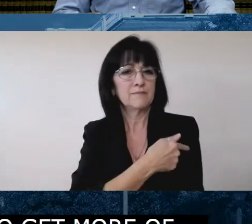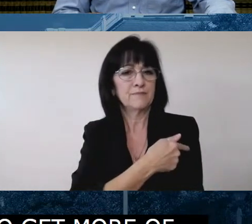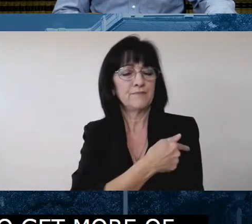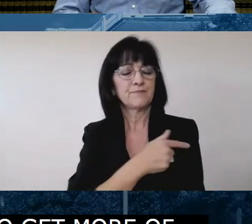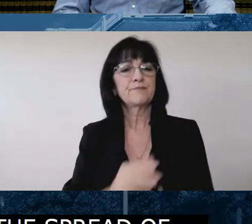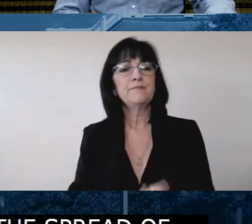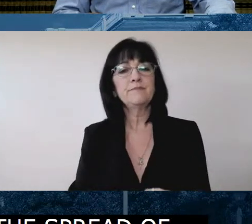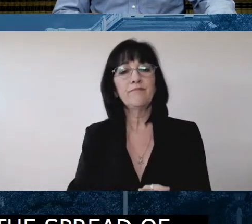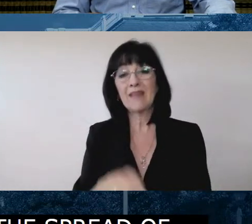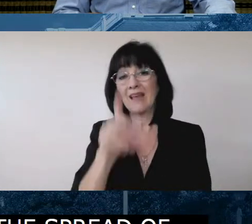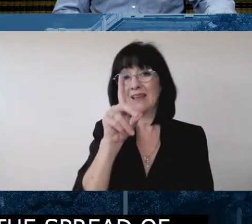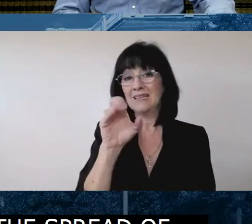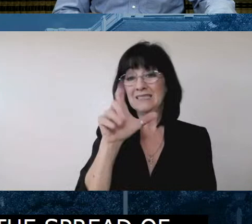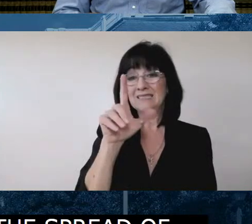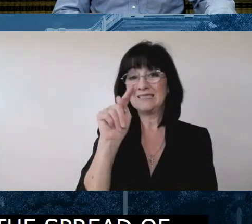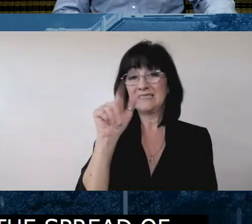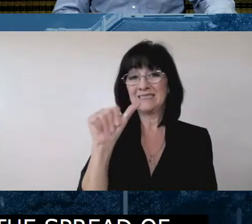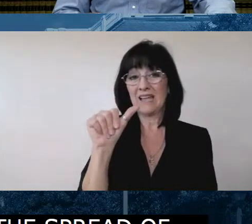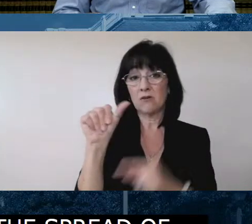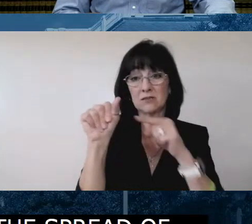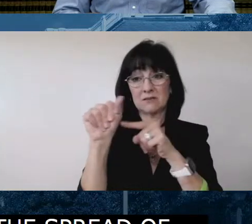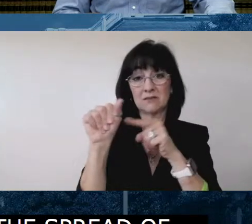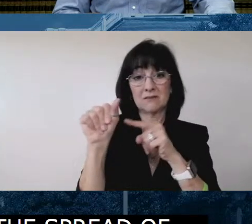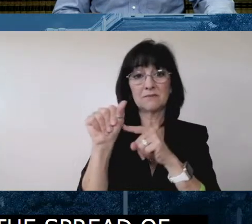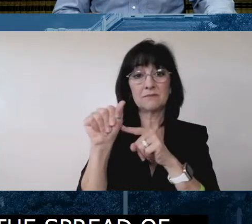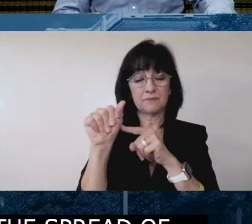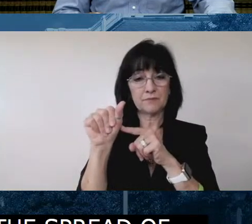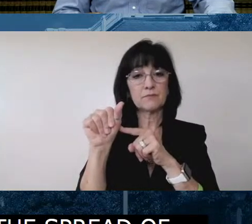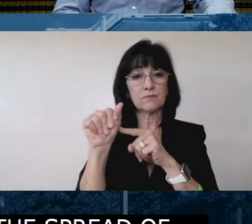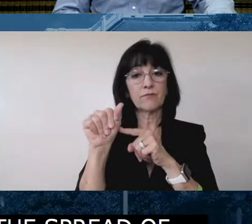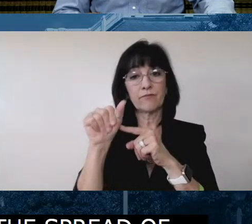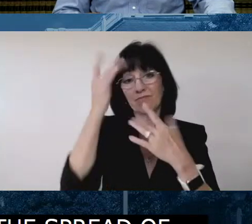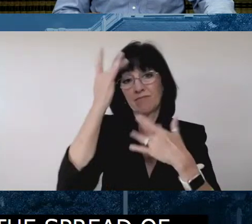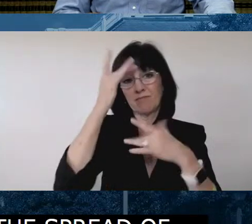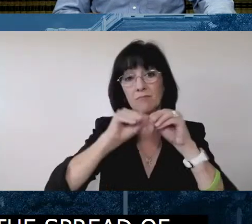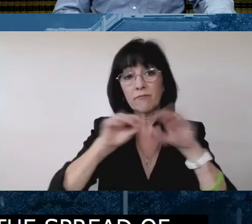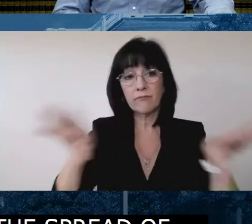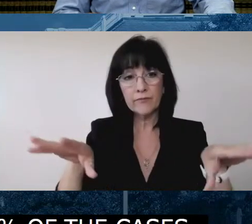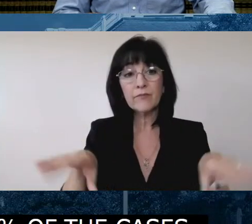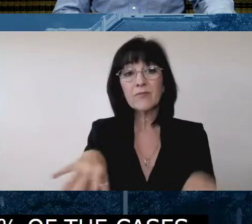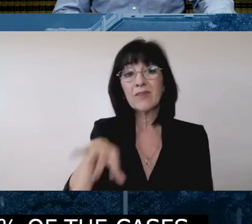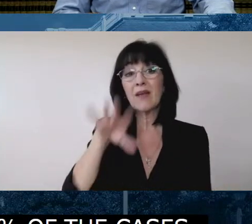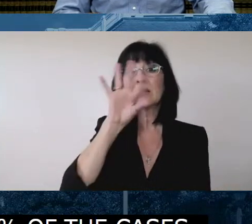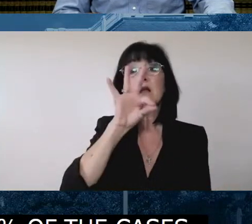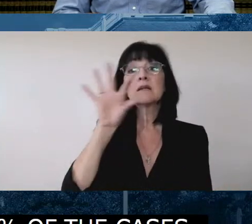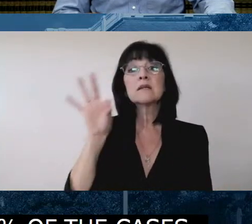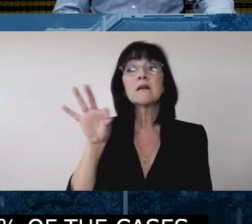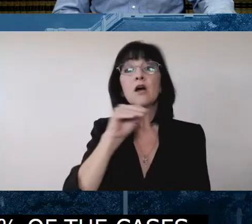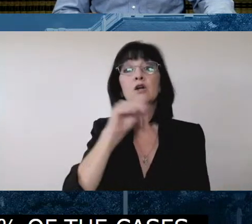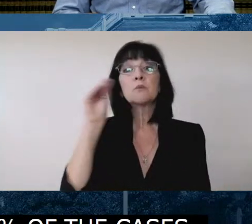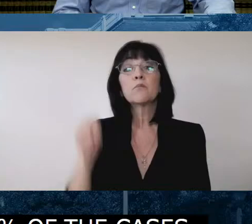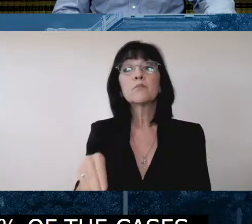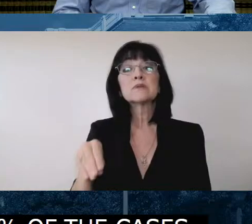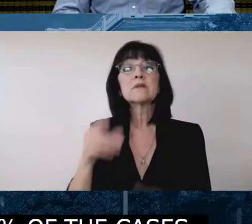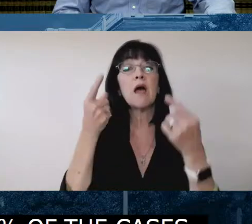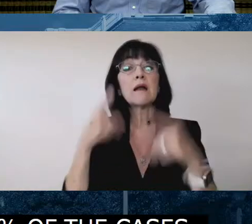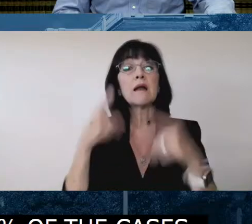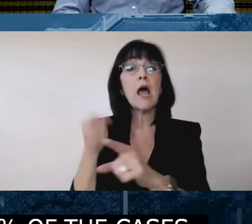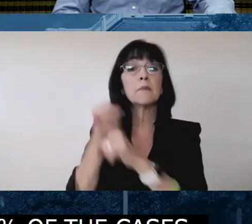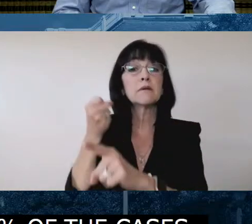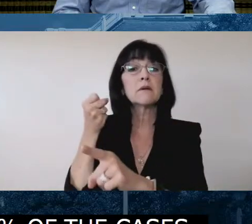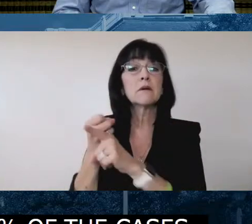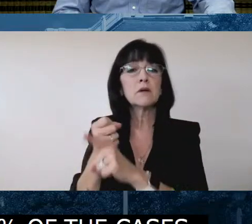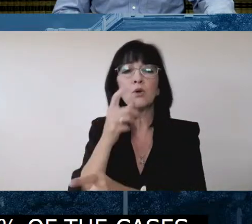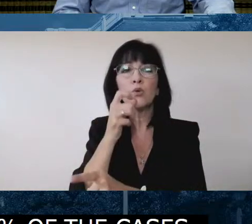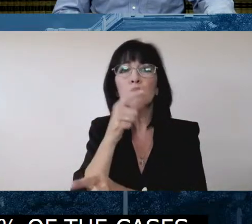particular, 99% of the cases are with folks that are not fully vaccinated. 99%